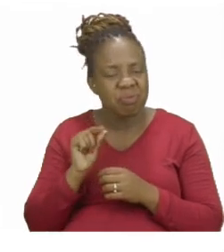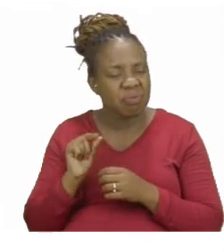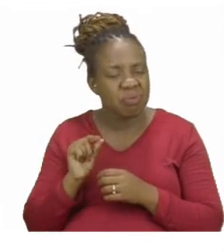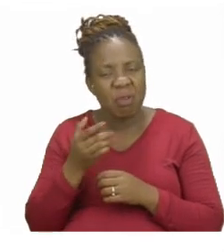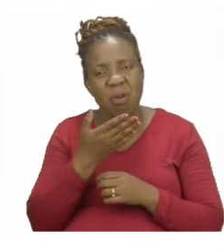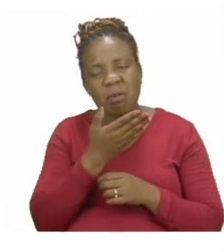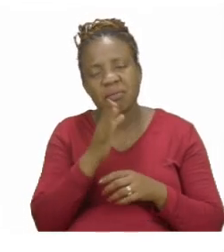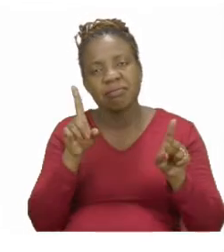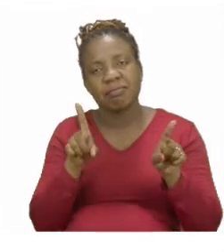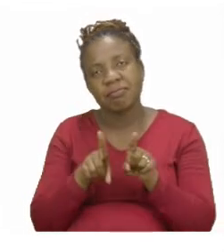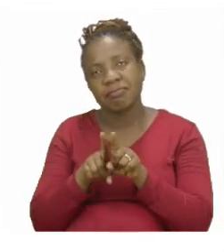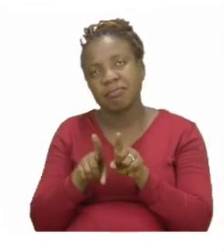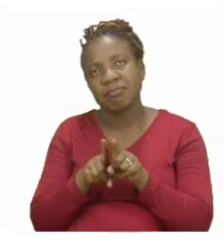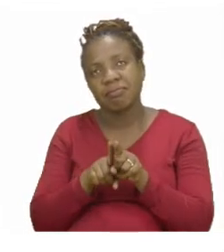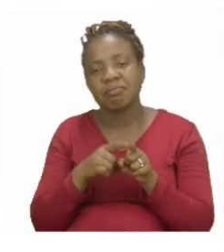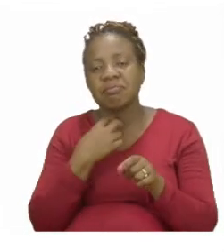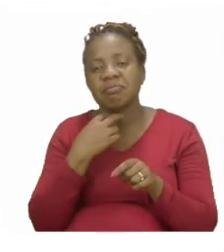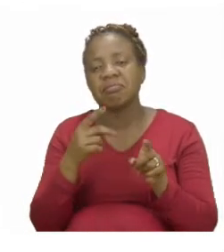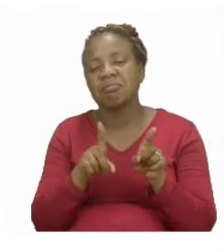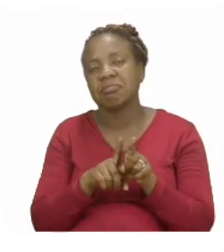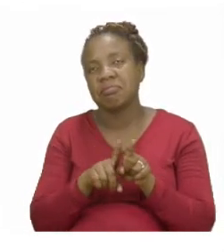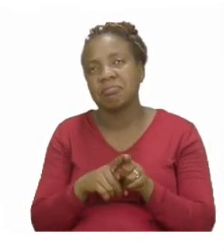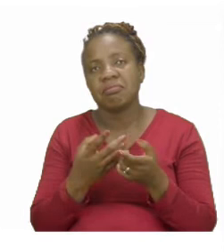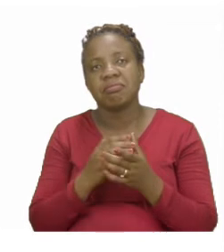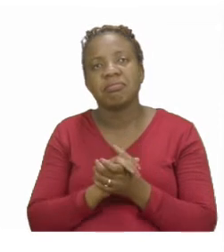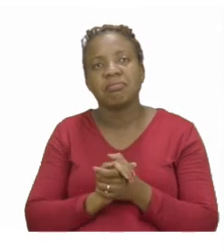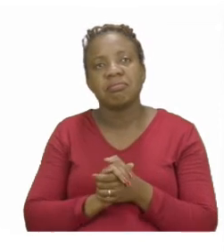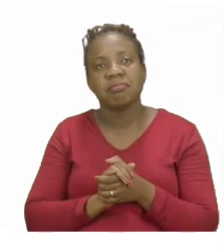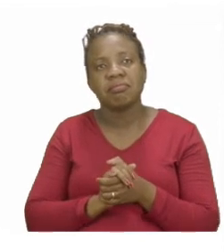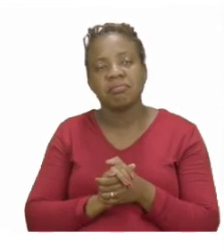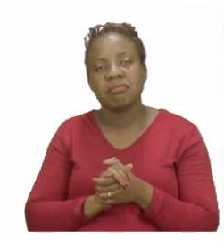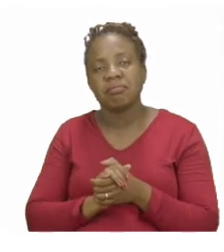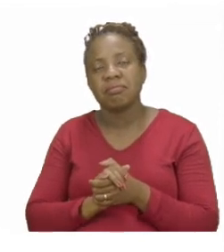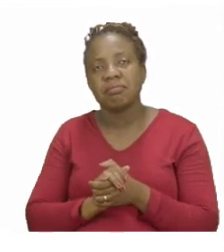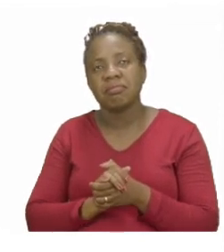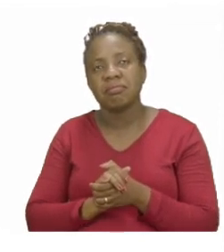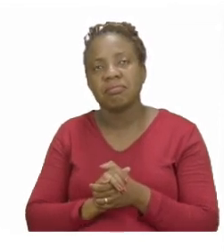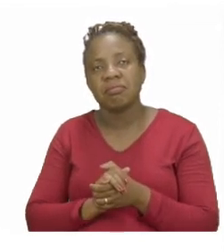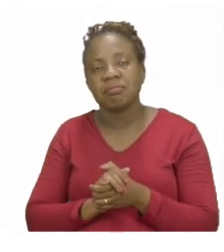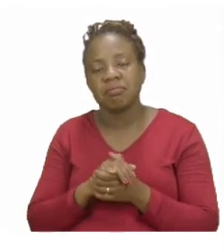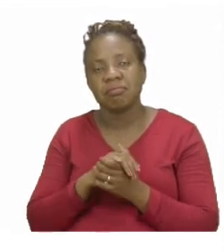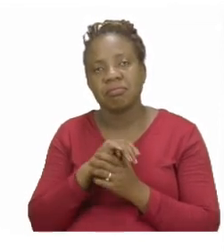them. These words are torn, fork,